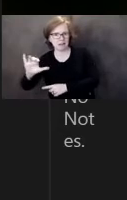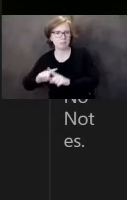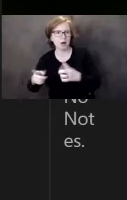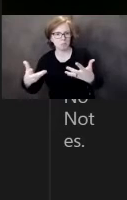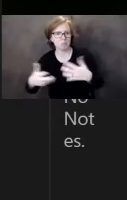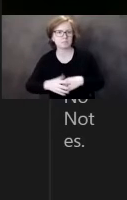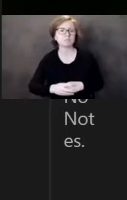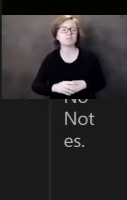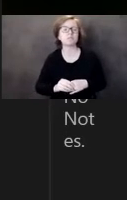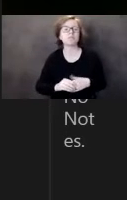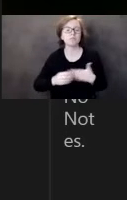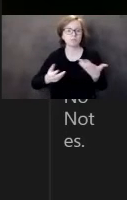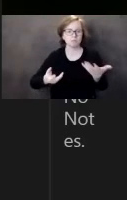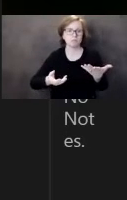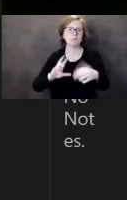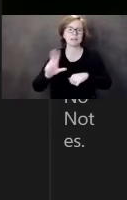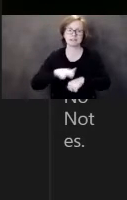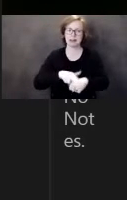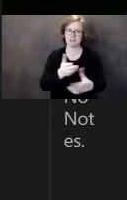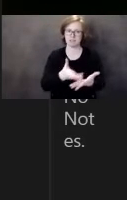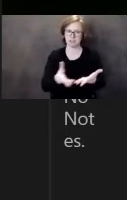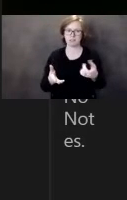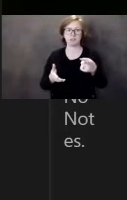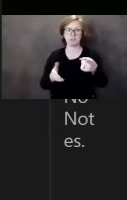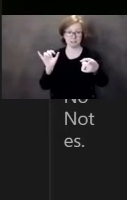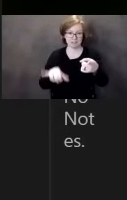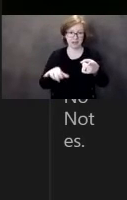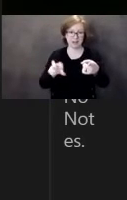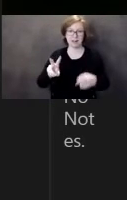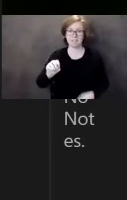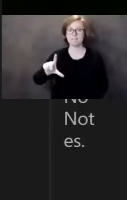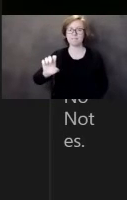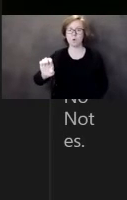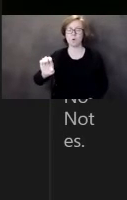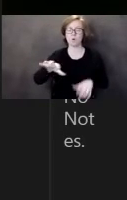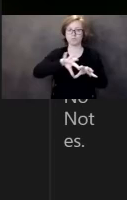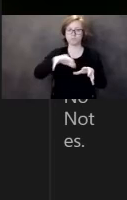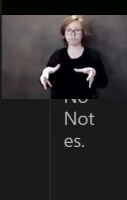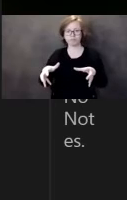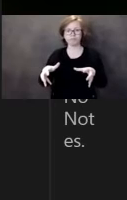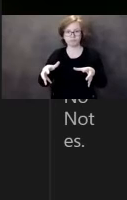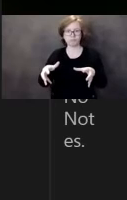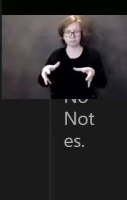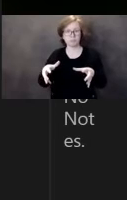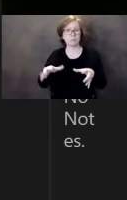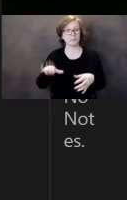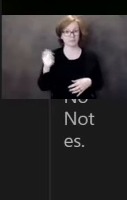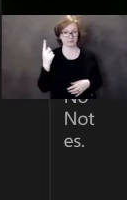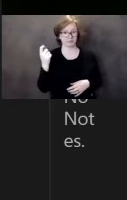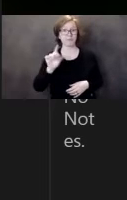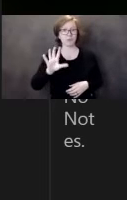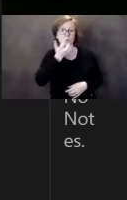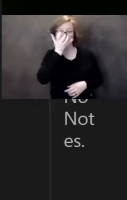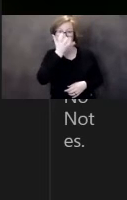So this is a vole hole. Sorry to tell you that the healthier your grasses